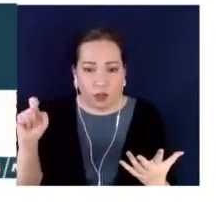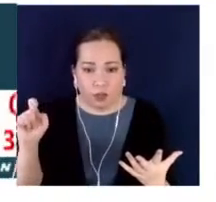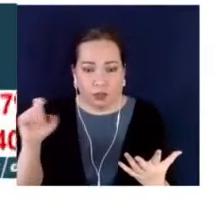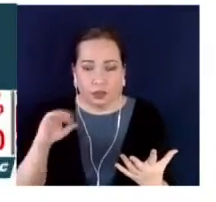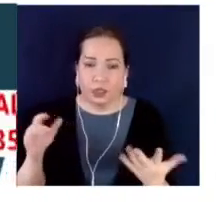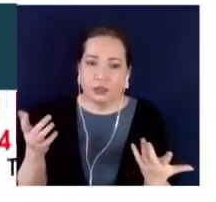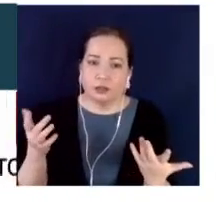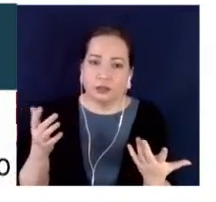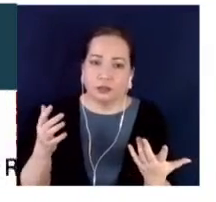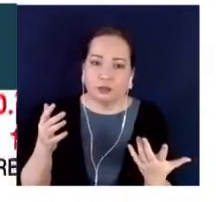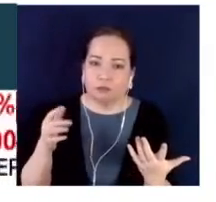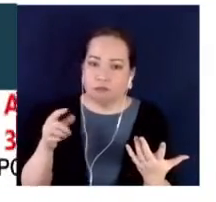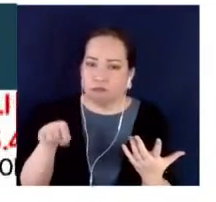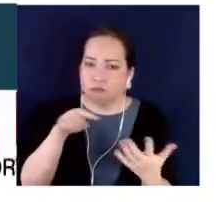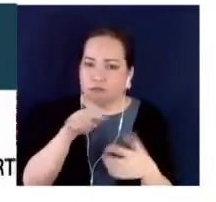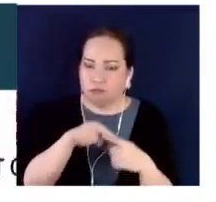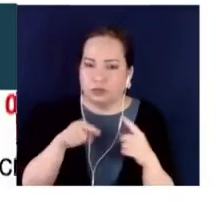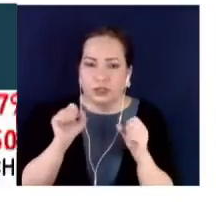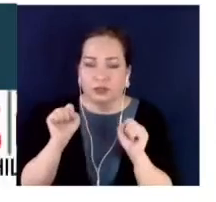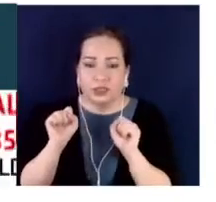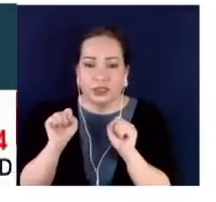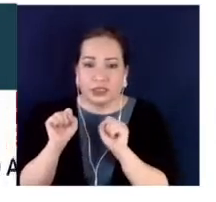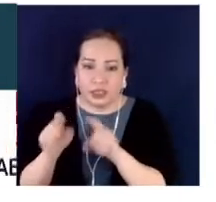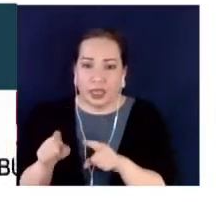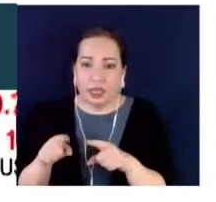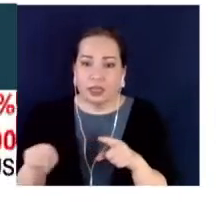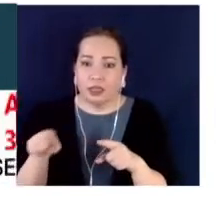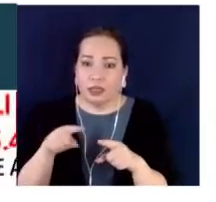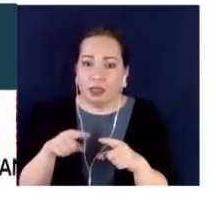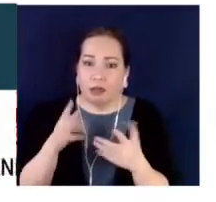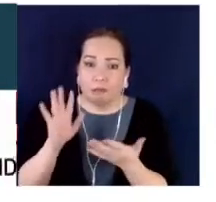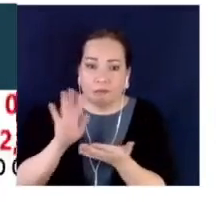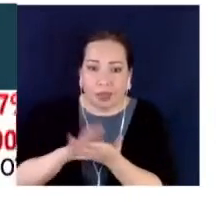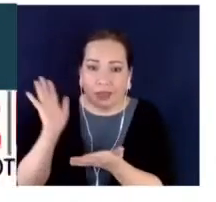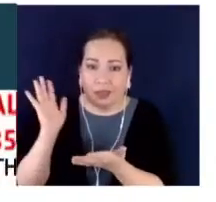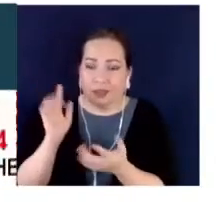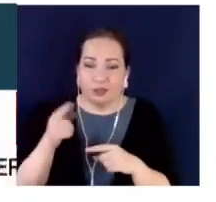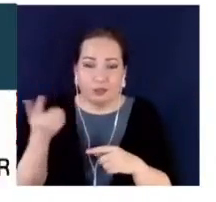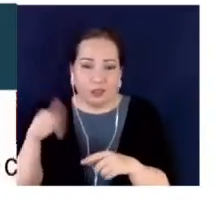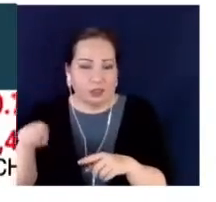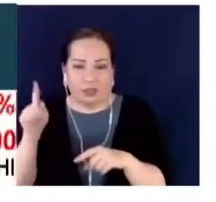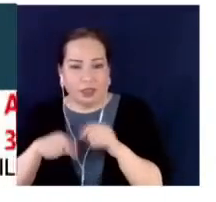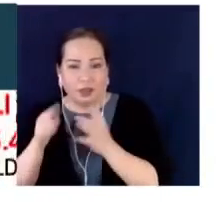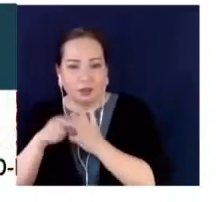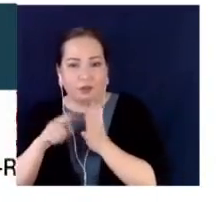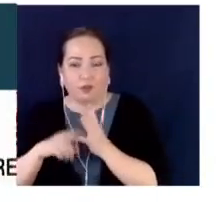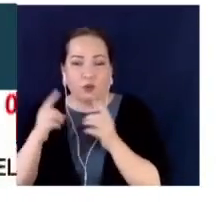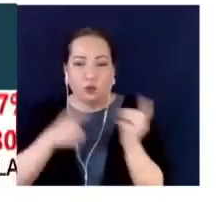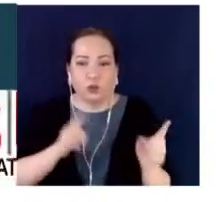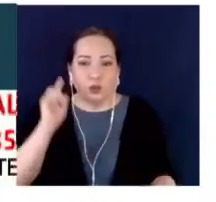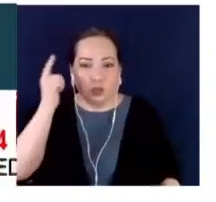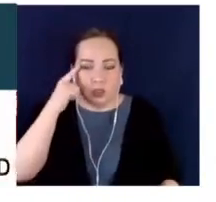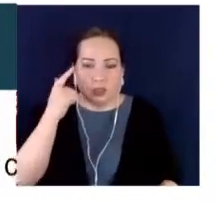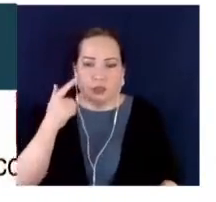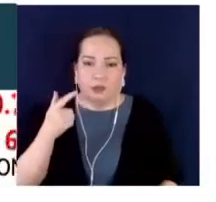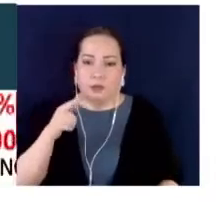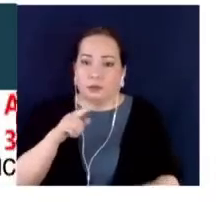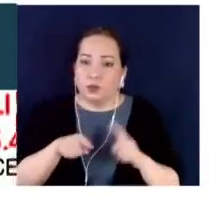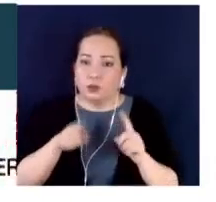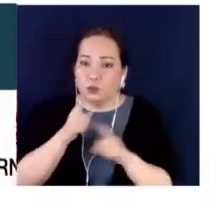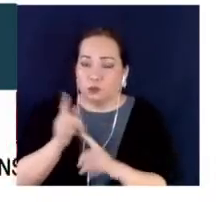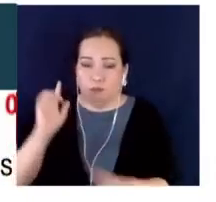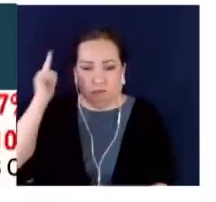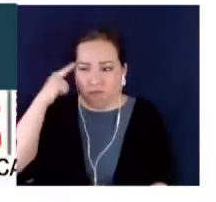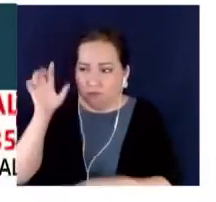prices, they cannot afford to anymore donate to the government. So the government has never forced us, I'd like to make